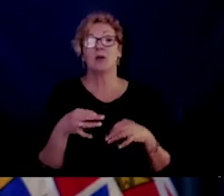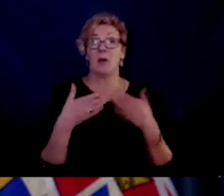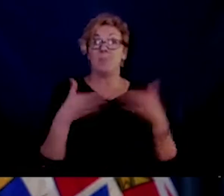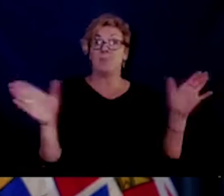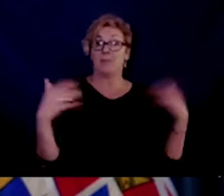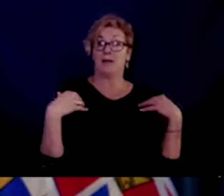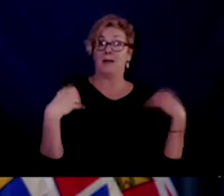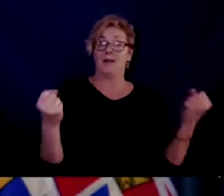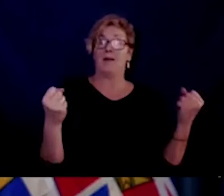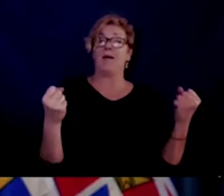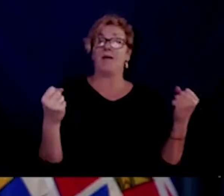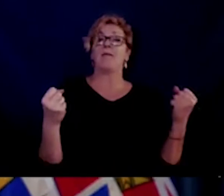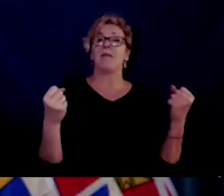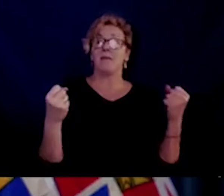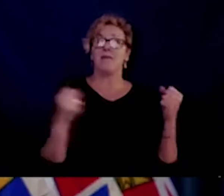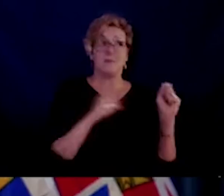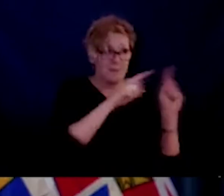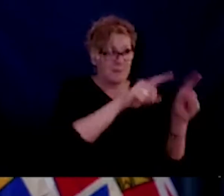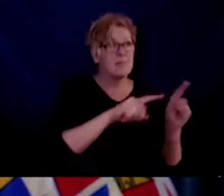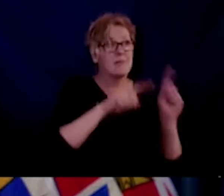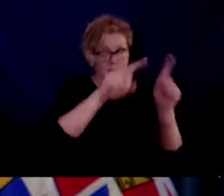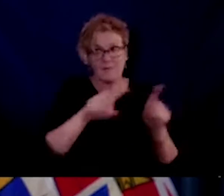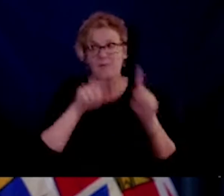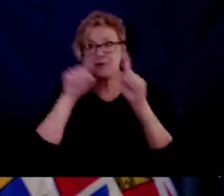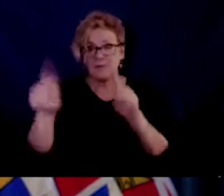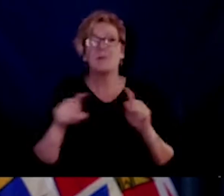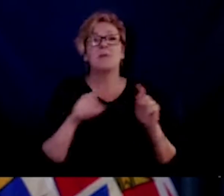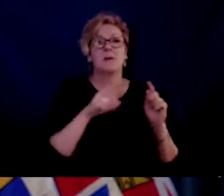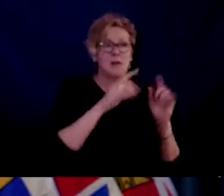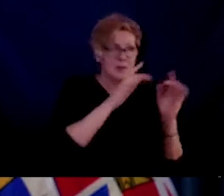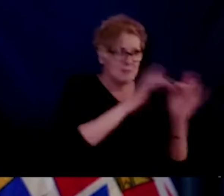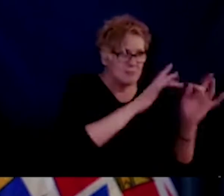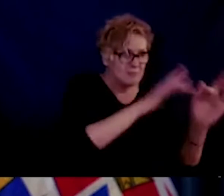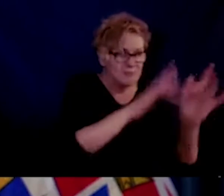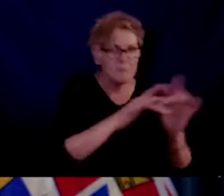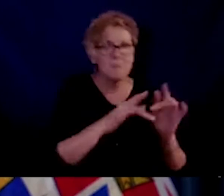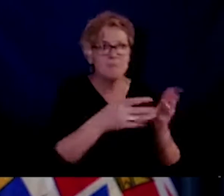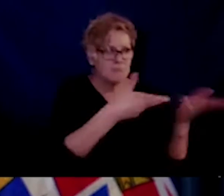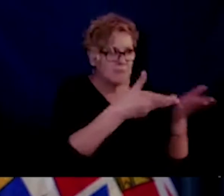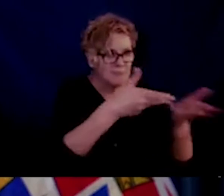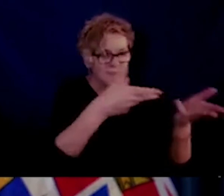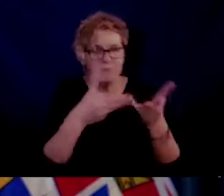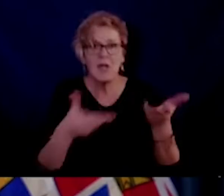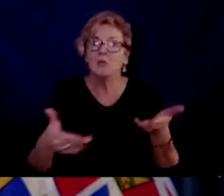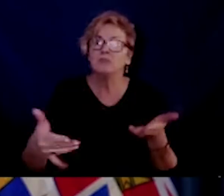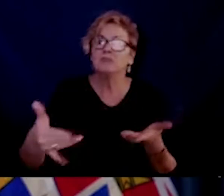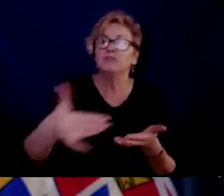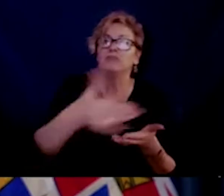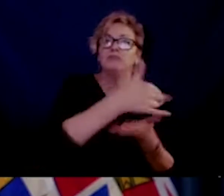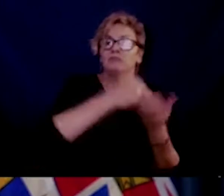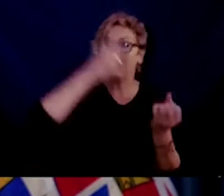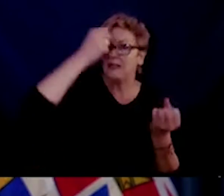data that we're getting, the understanding of where exposure events are happening to titrate our orders and make sure that we can try and keep this